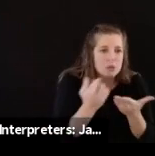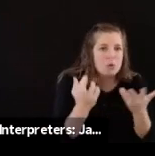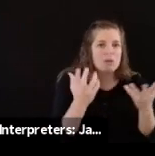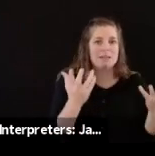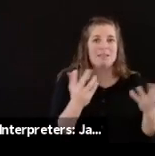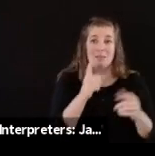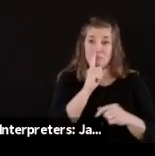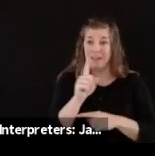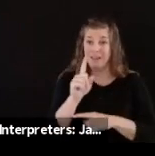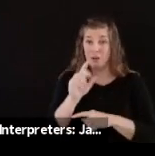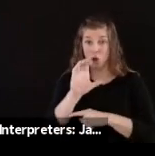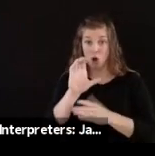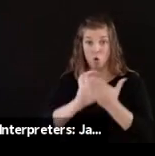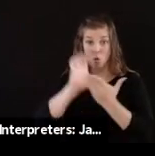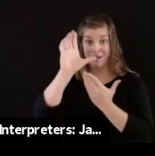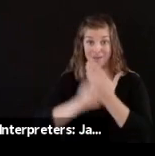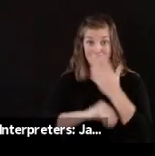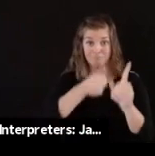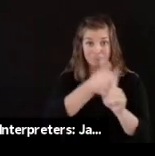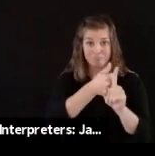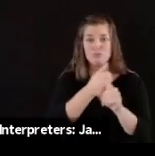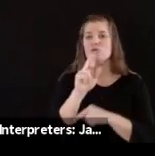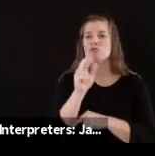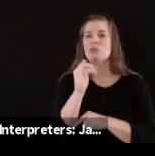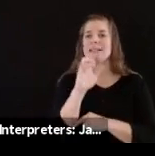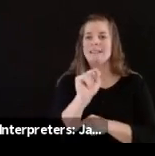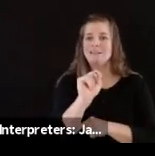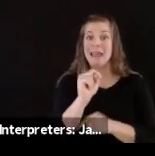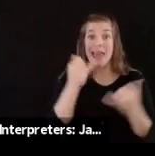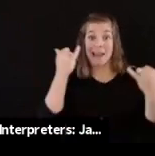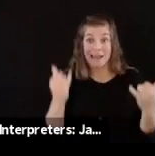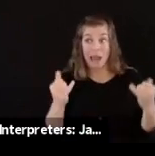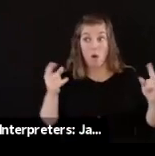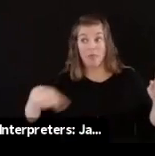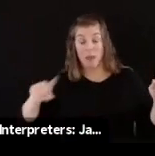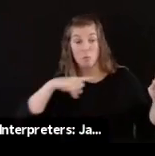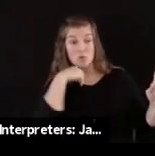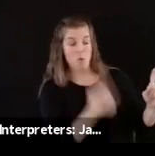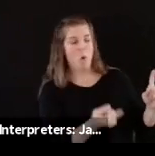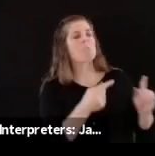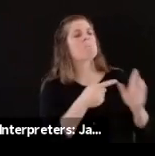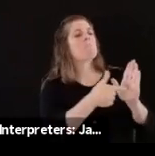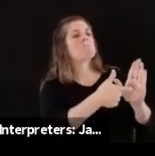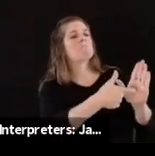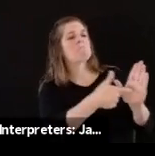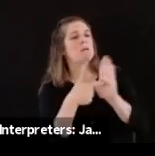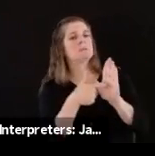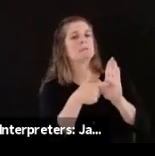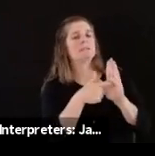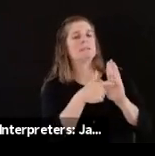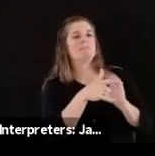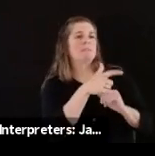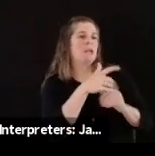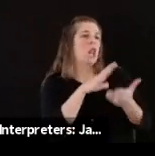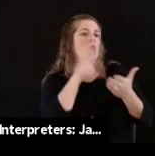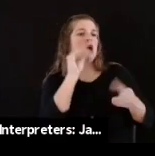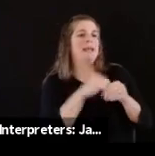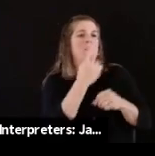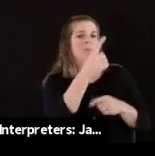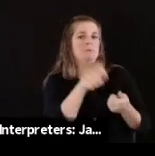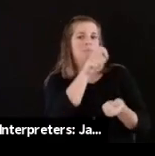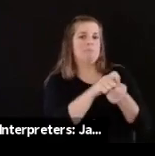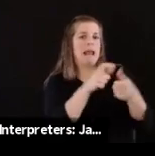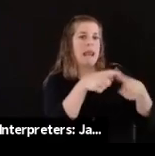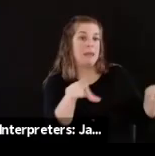racist curriculum. And now they were being told to learn in a language neither they nor their teachers spoke. So on the morning of